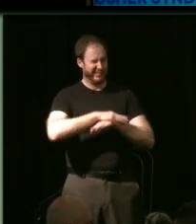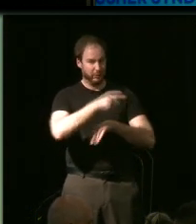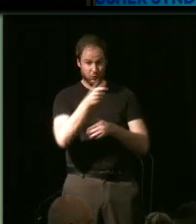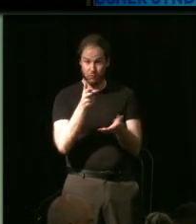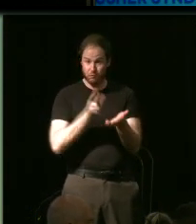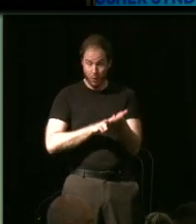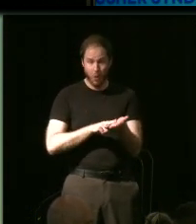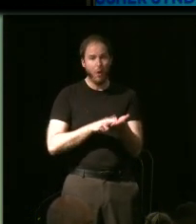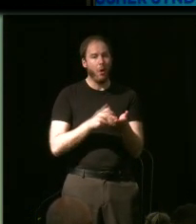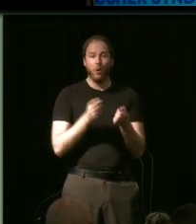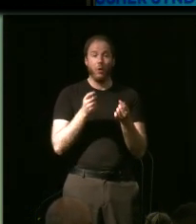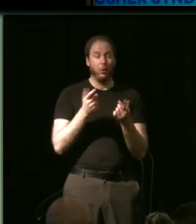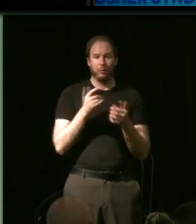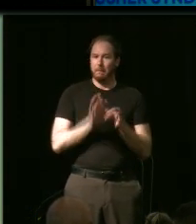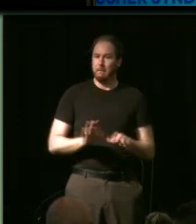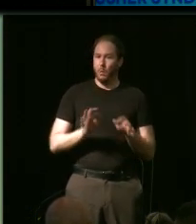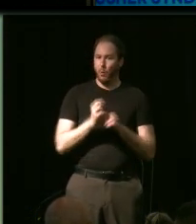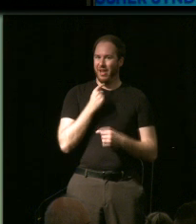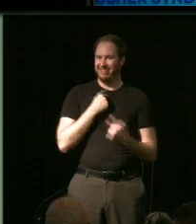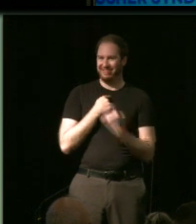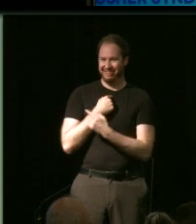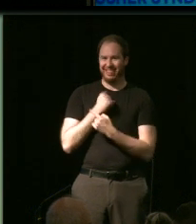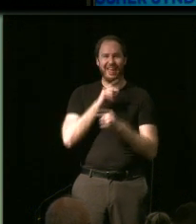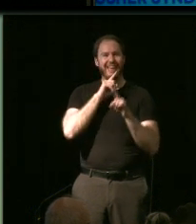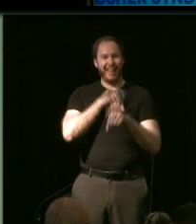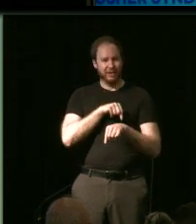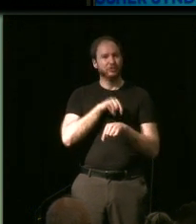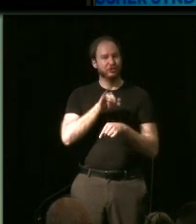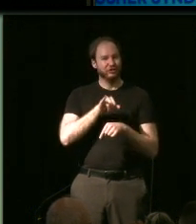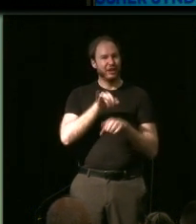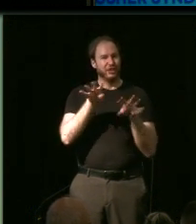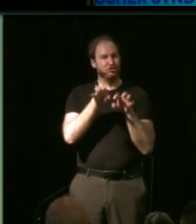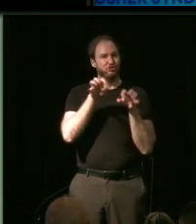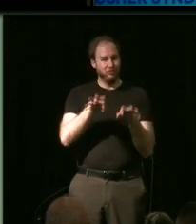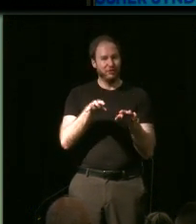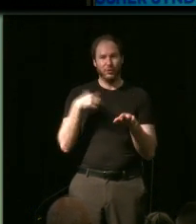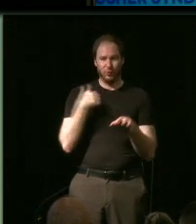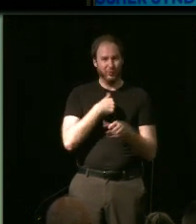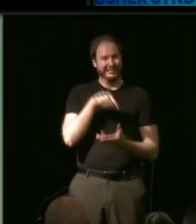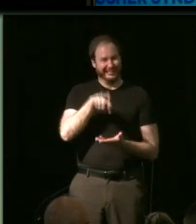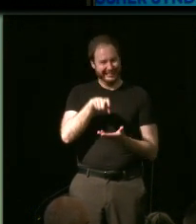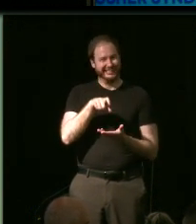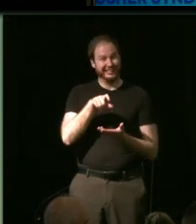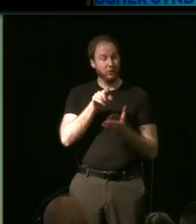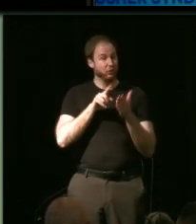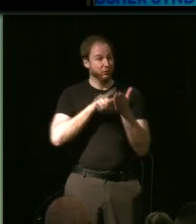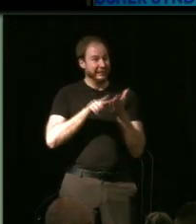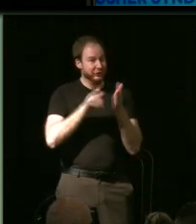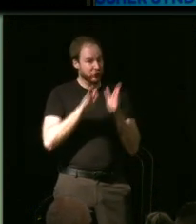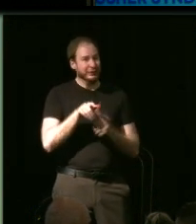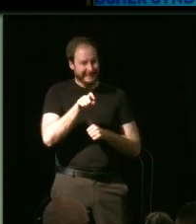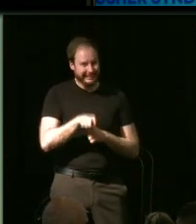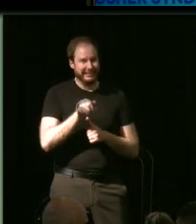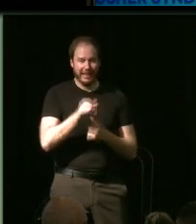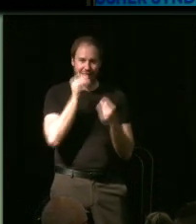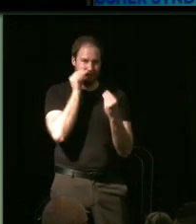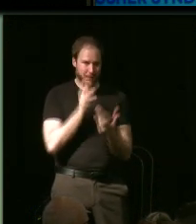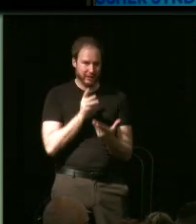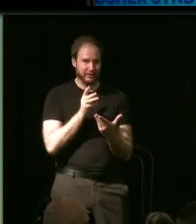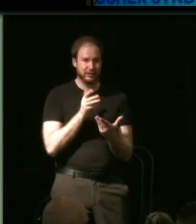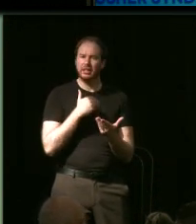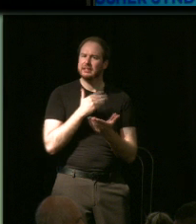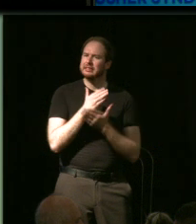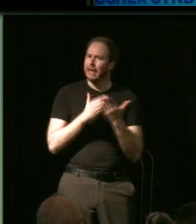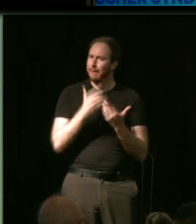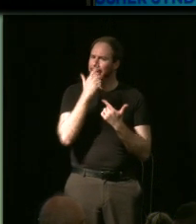you can do in there is this, because it is the number one most requested data by researchers. There are a couple of